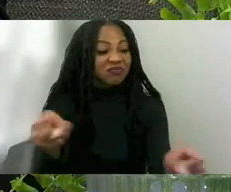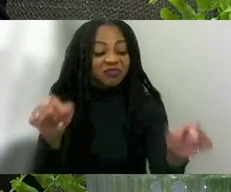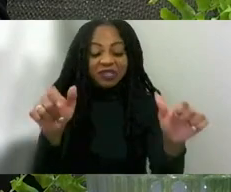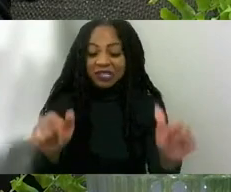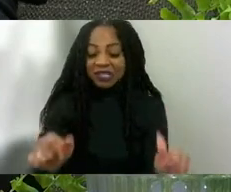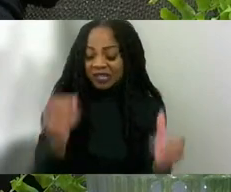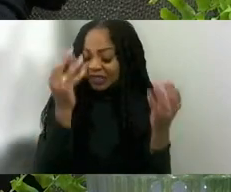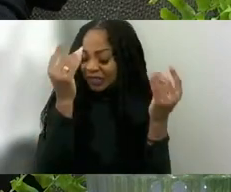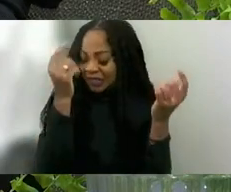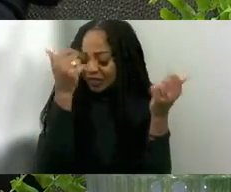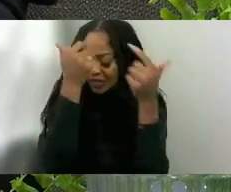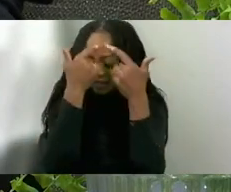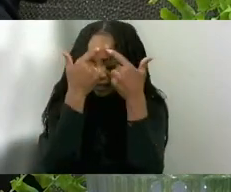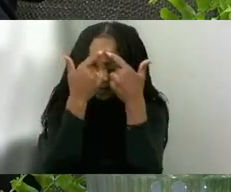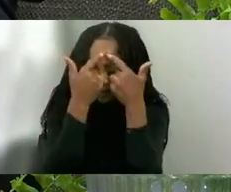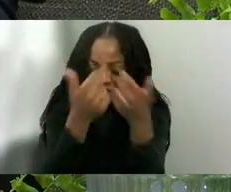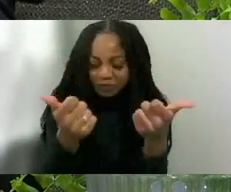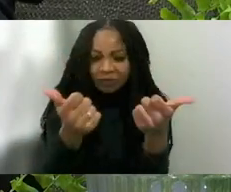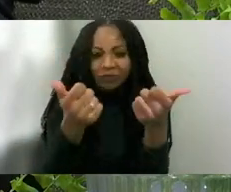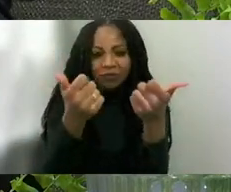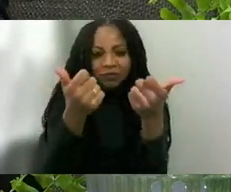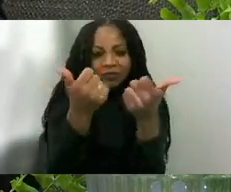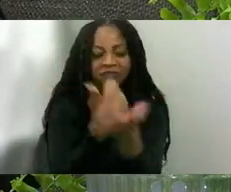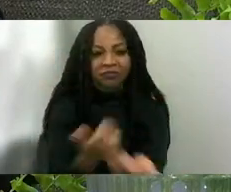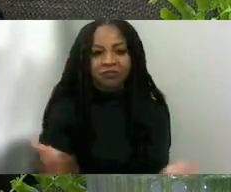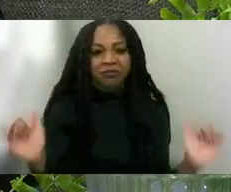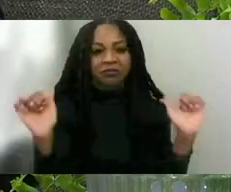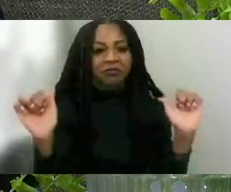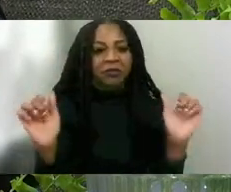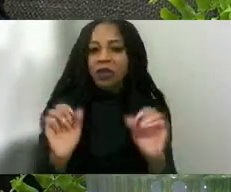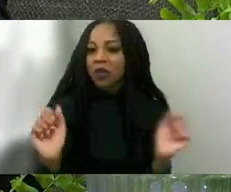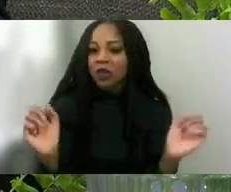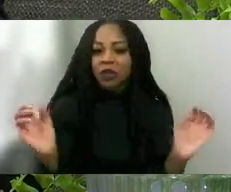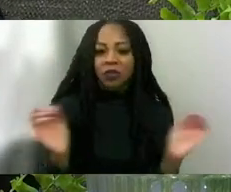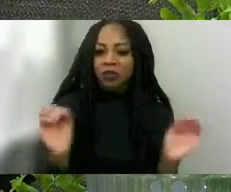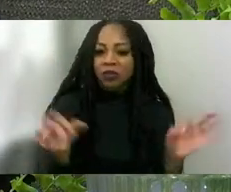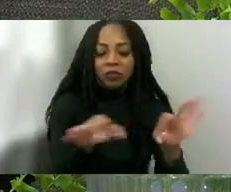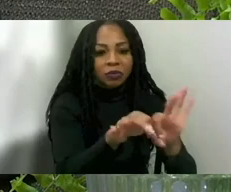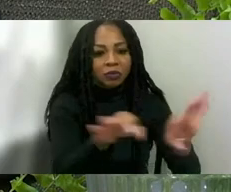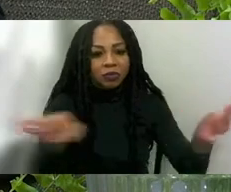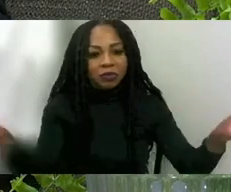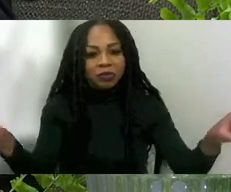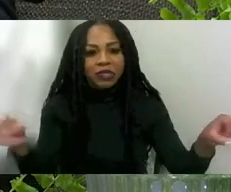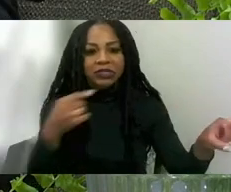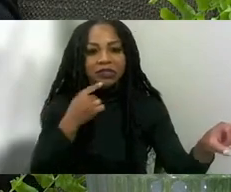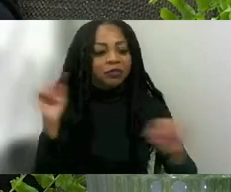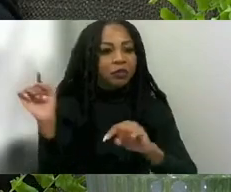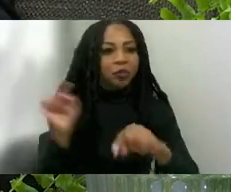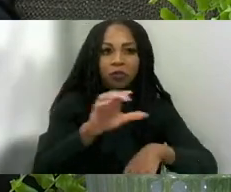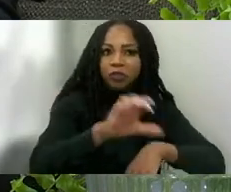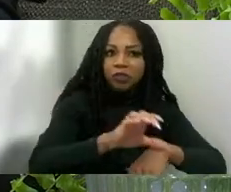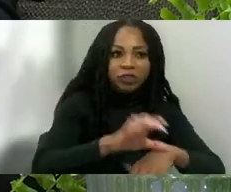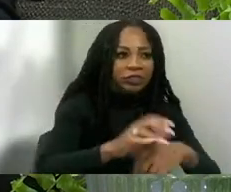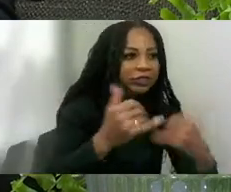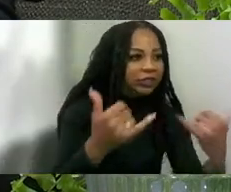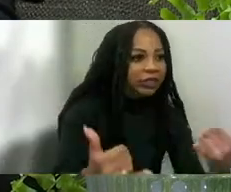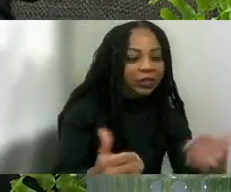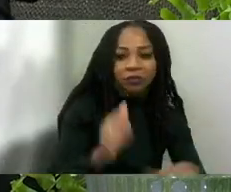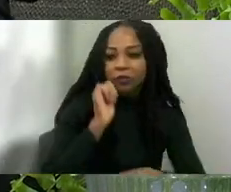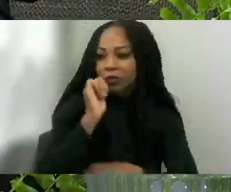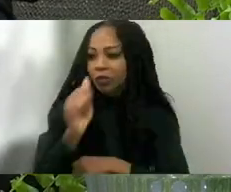whatever. There's no line that says, I'm going to church today or I'm going to war tomorrow. It's